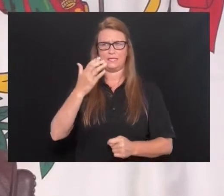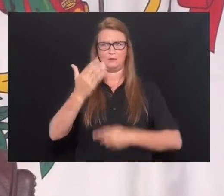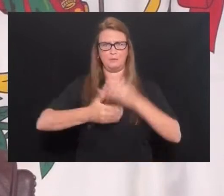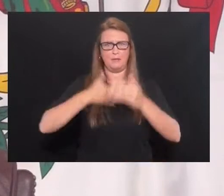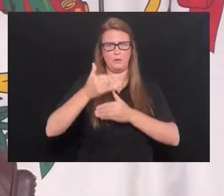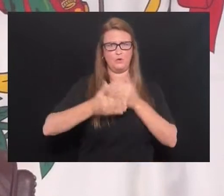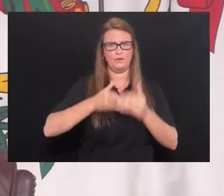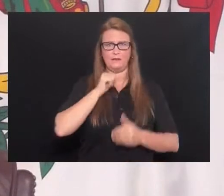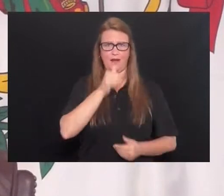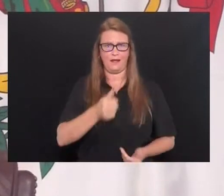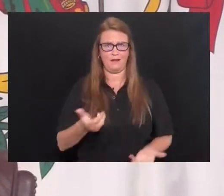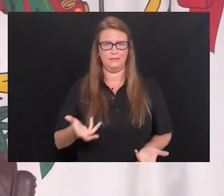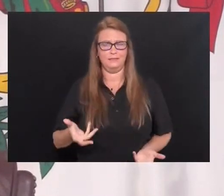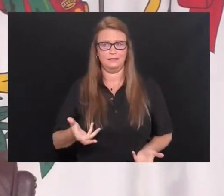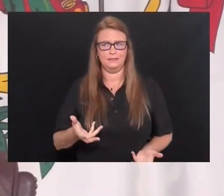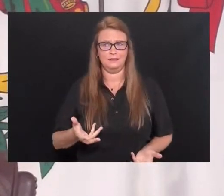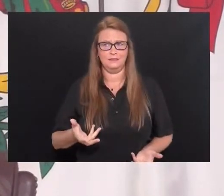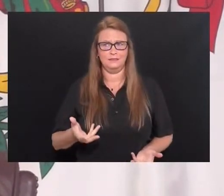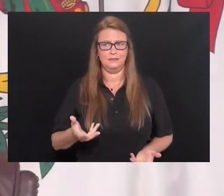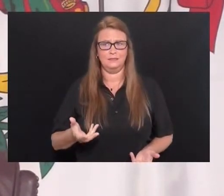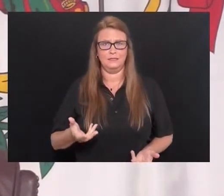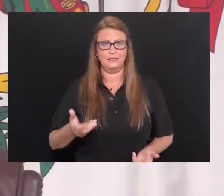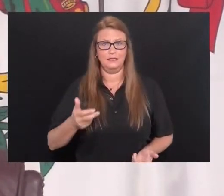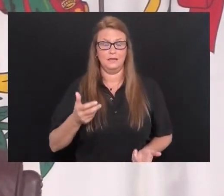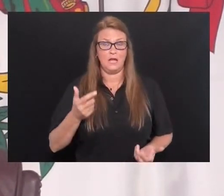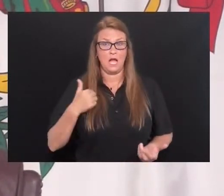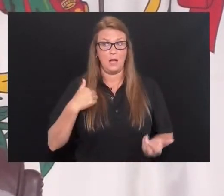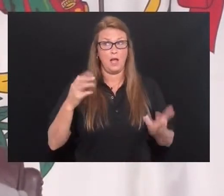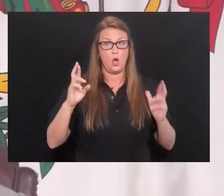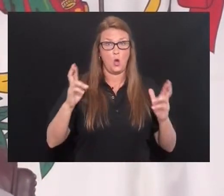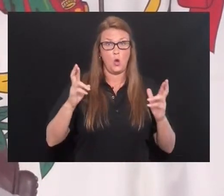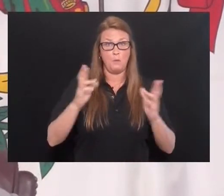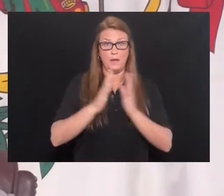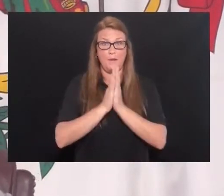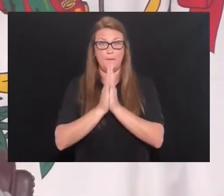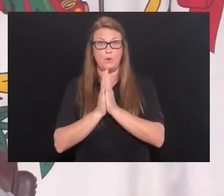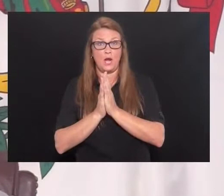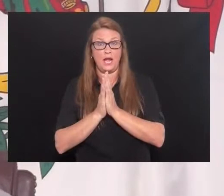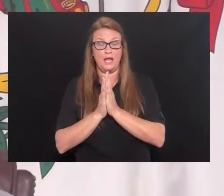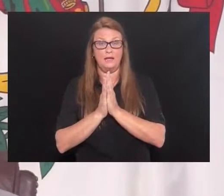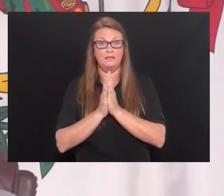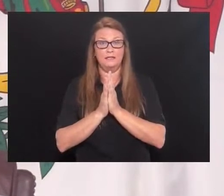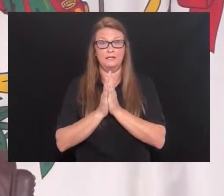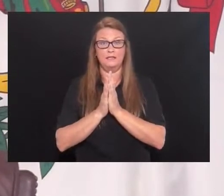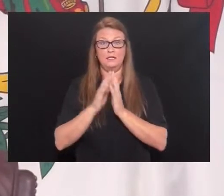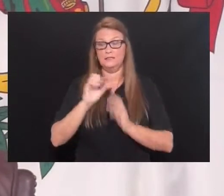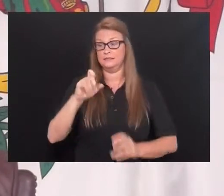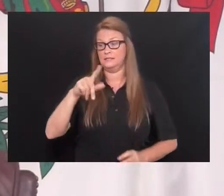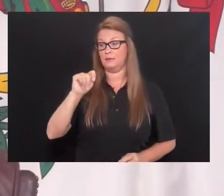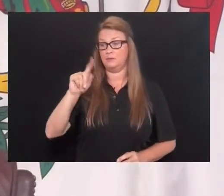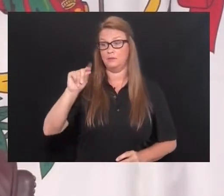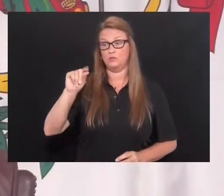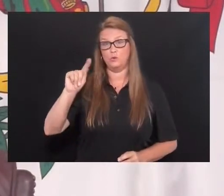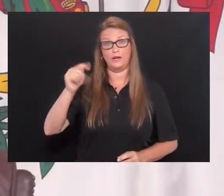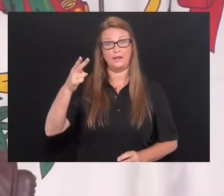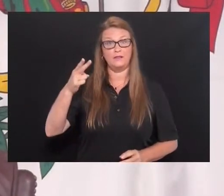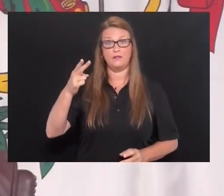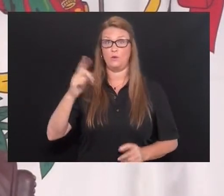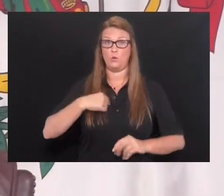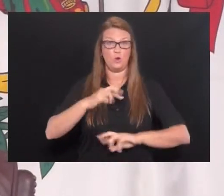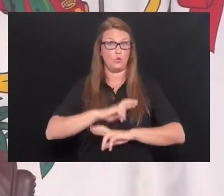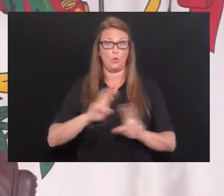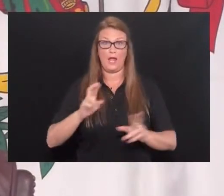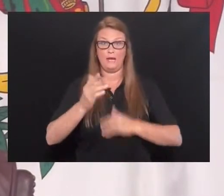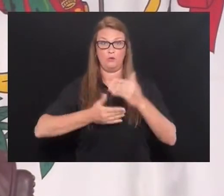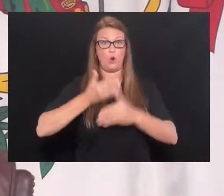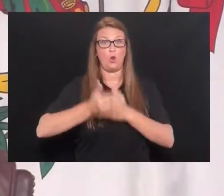And it wouldn't surprise me, I hope and pray, that on the 20th we're in full motion. We're going to be